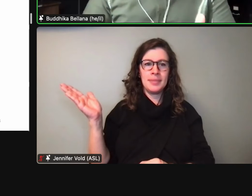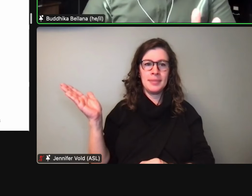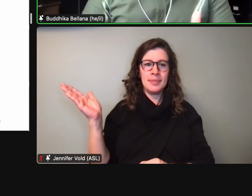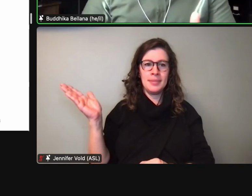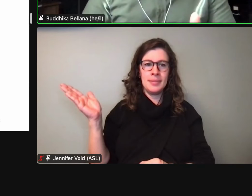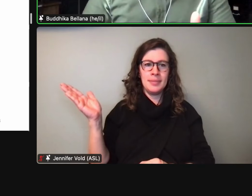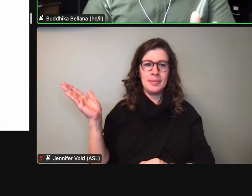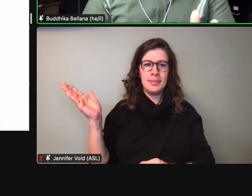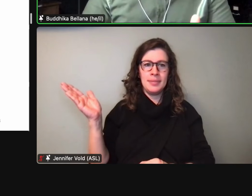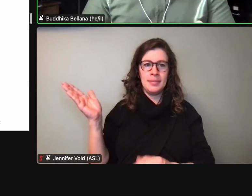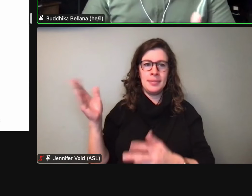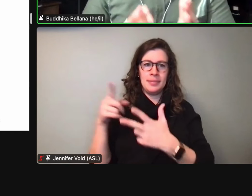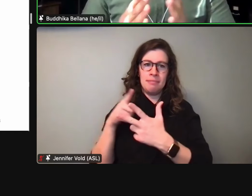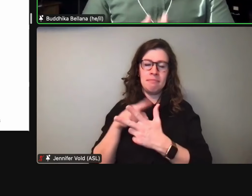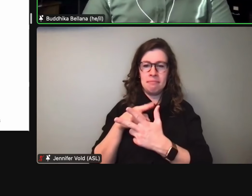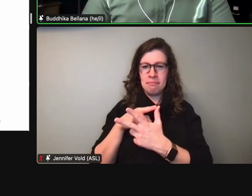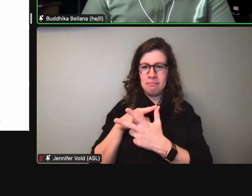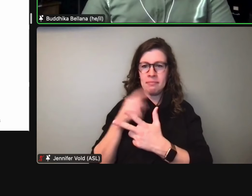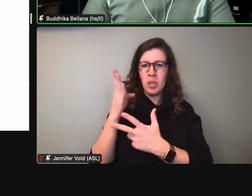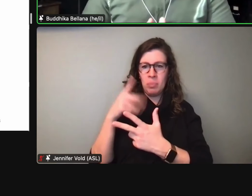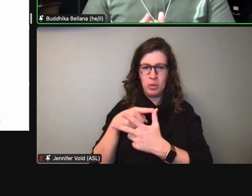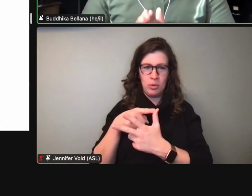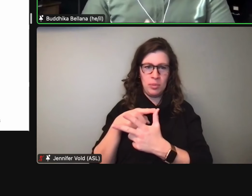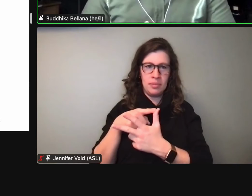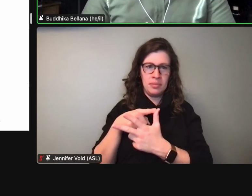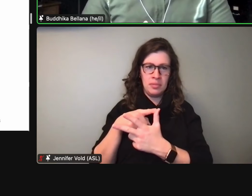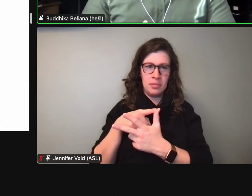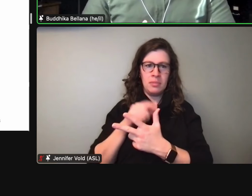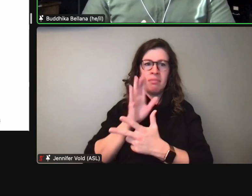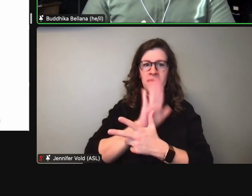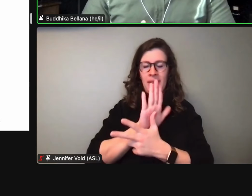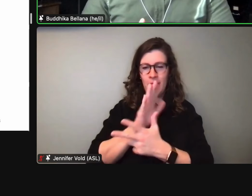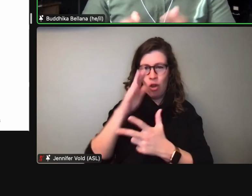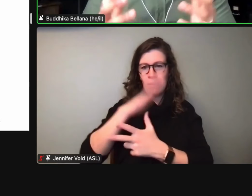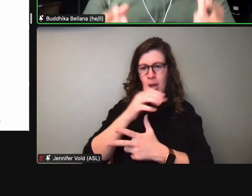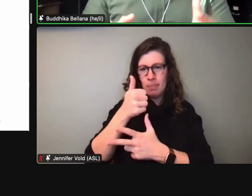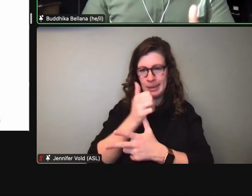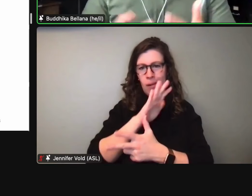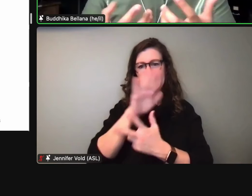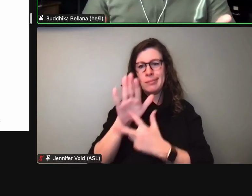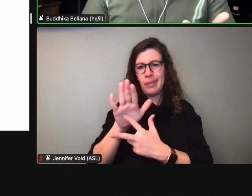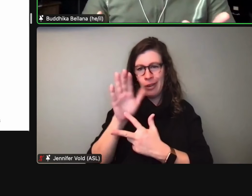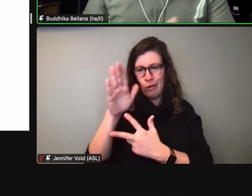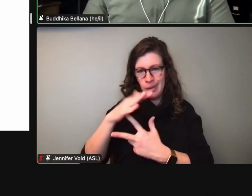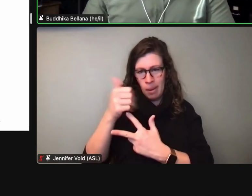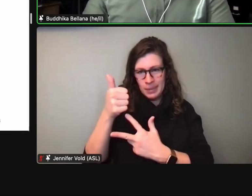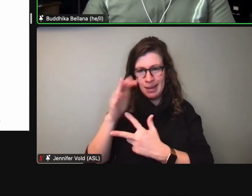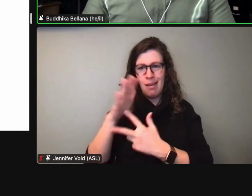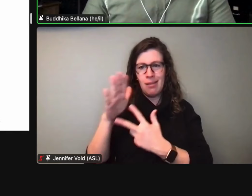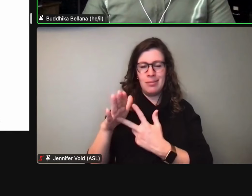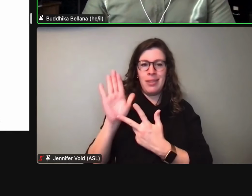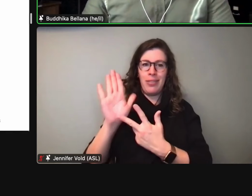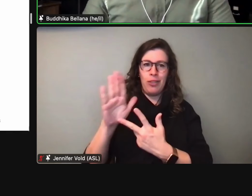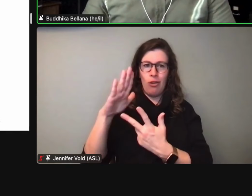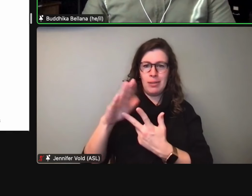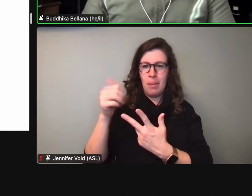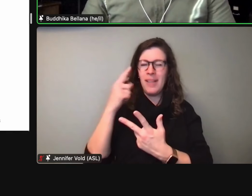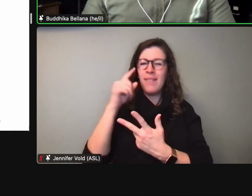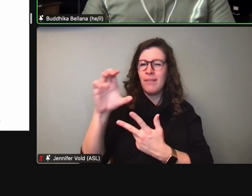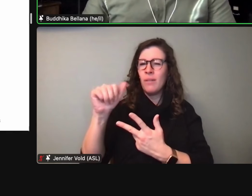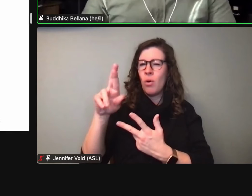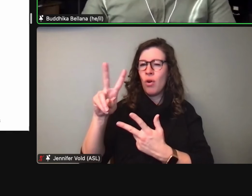out most frequently across participants. In the sentence scrambled condition and the word scrambled condition. This is for the Carver story. And what you can